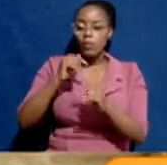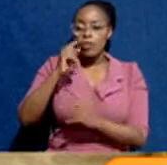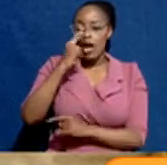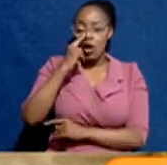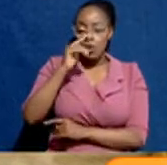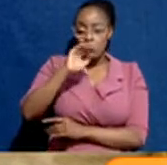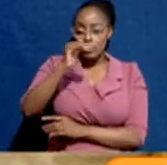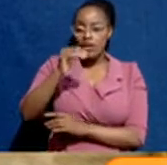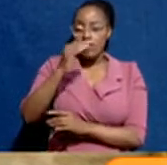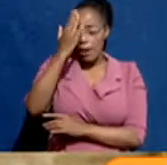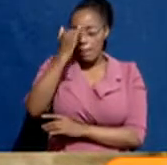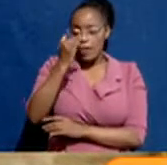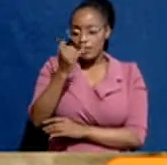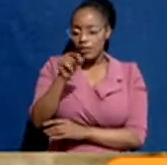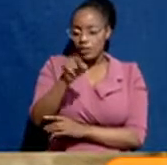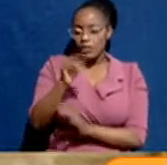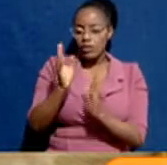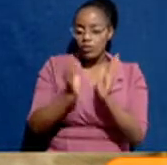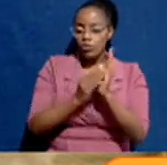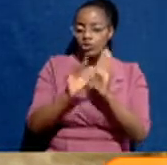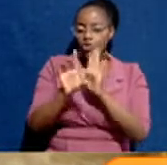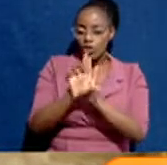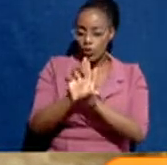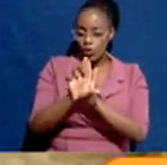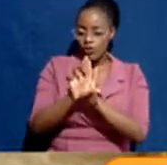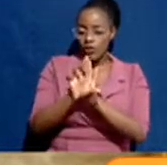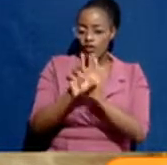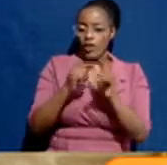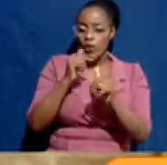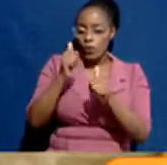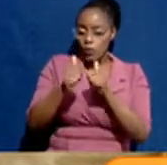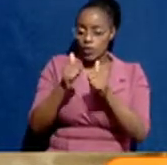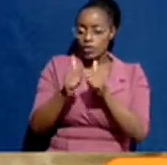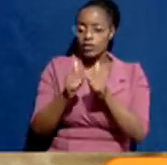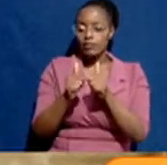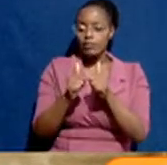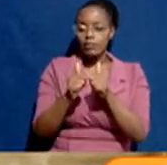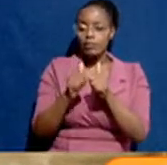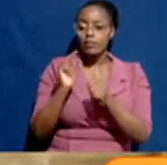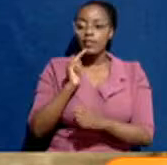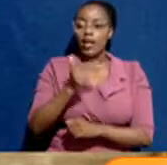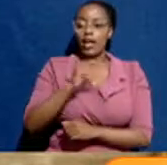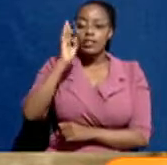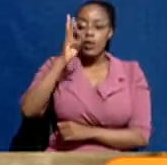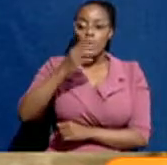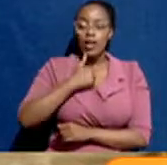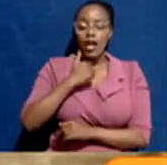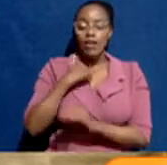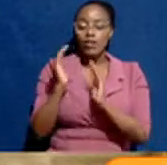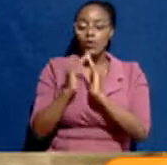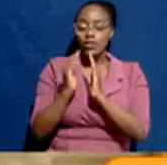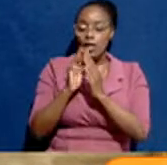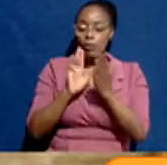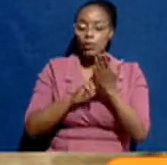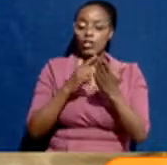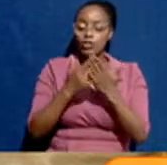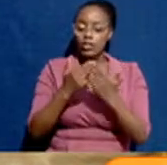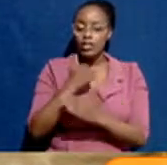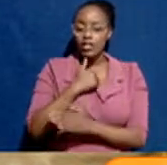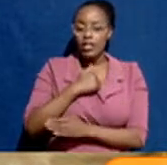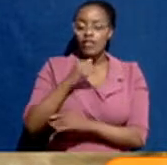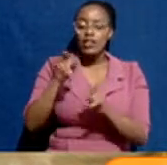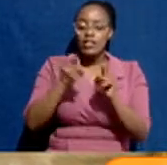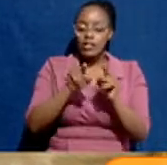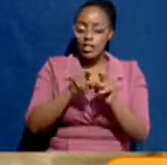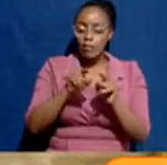But this one, because it is anchored on law, that we are going to have equitable resources, even